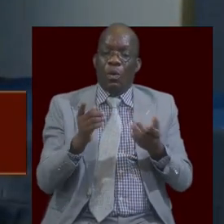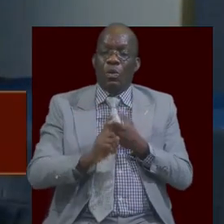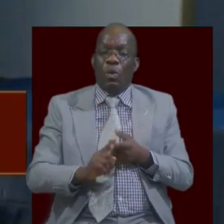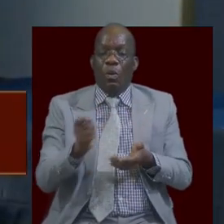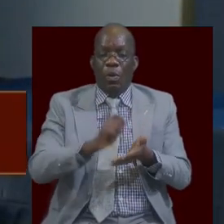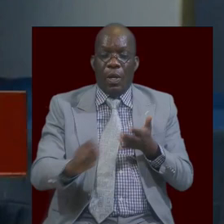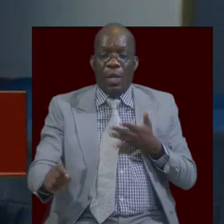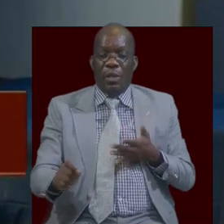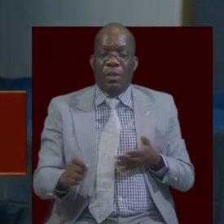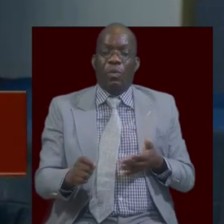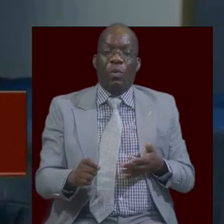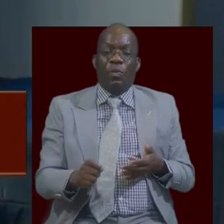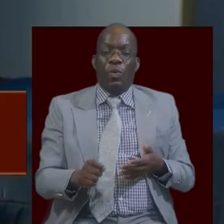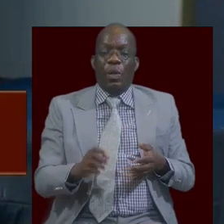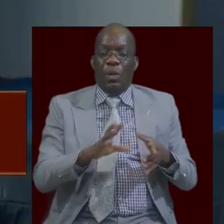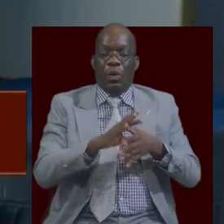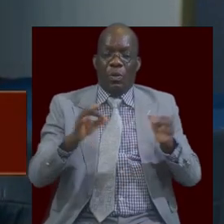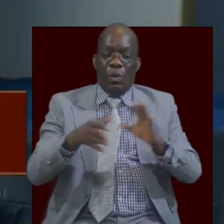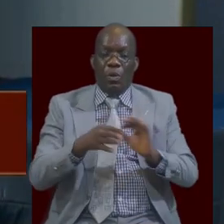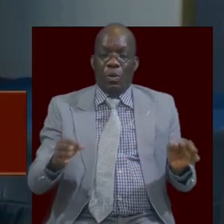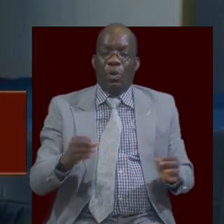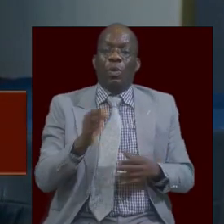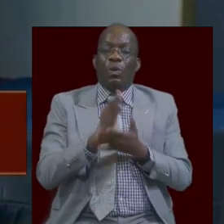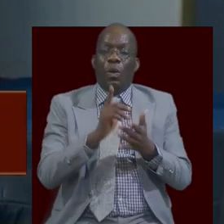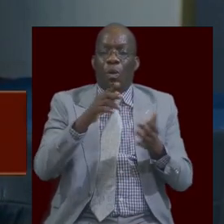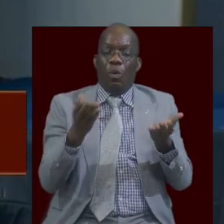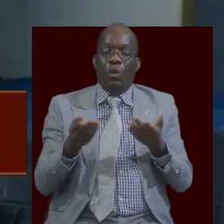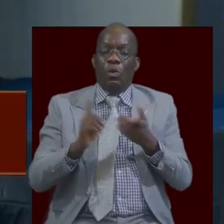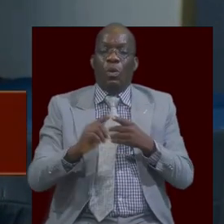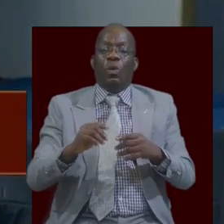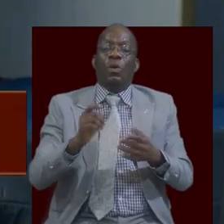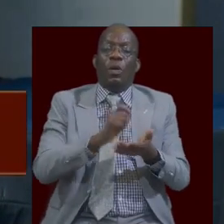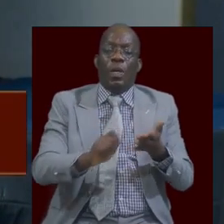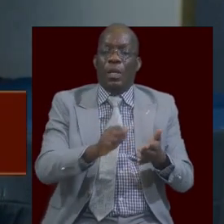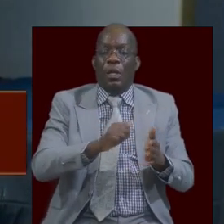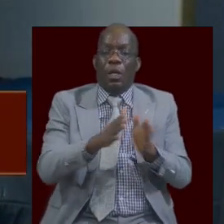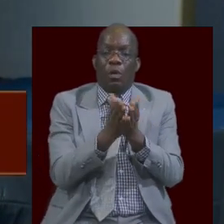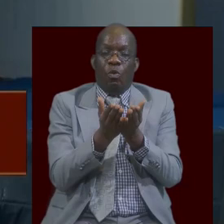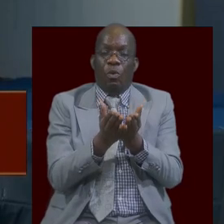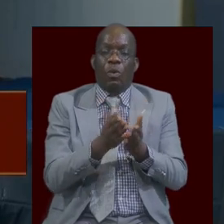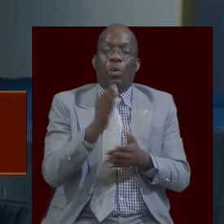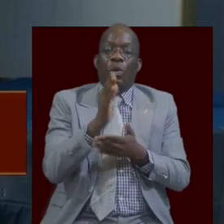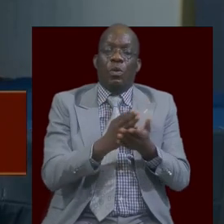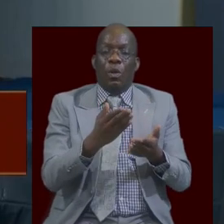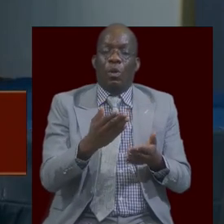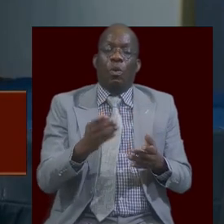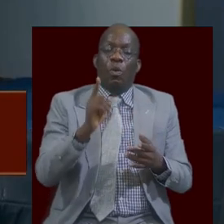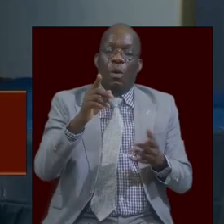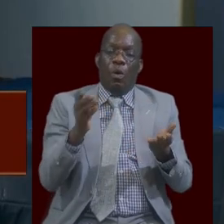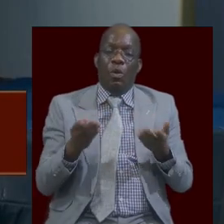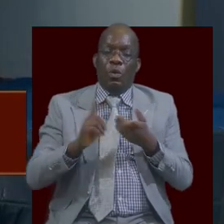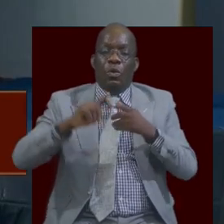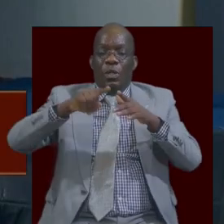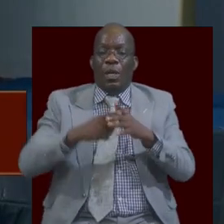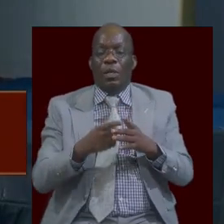somebody wanting to write an article. I see somebody want to write a new career. I see